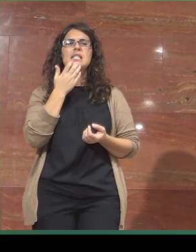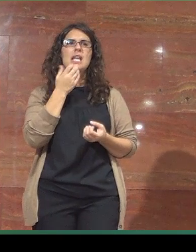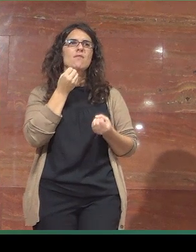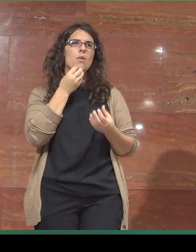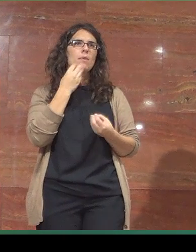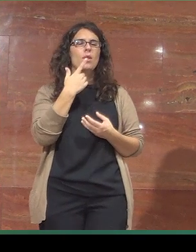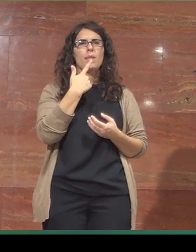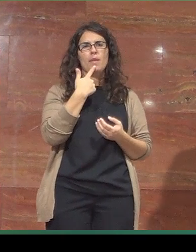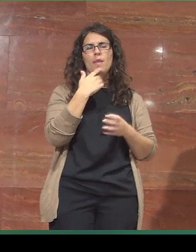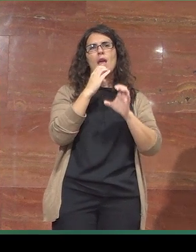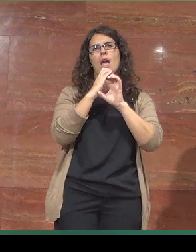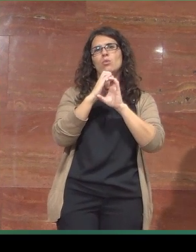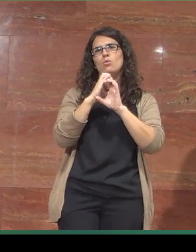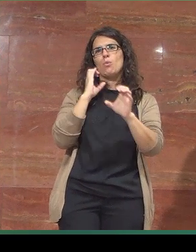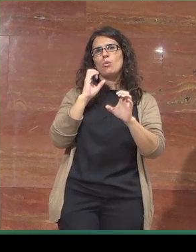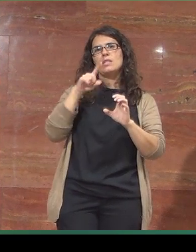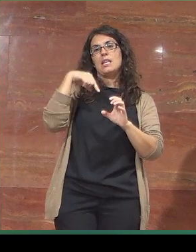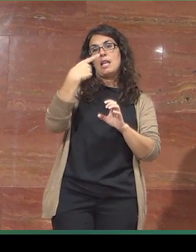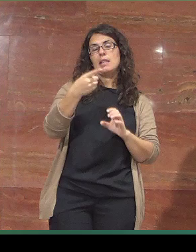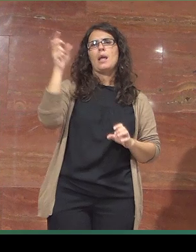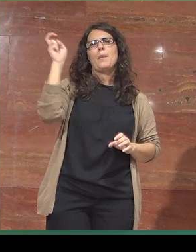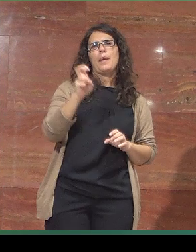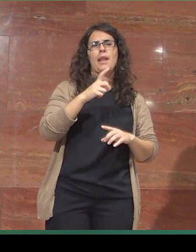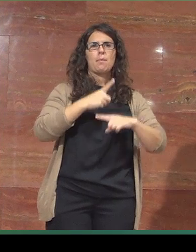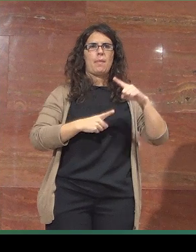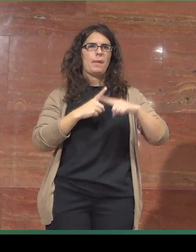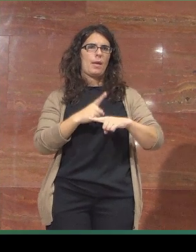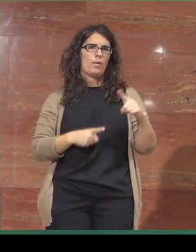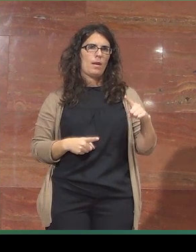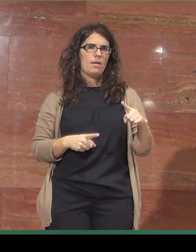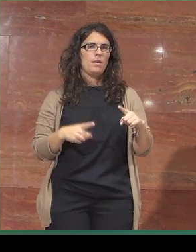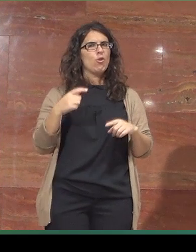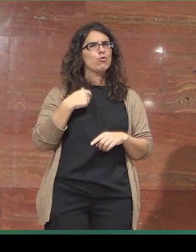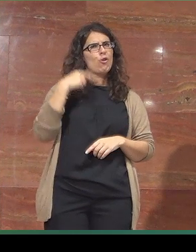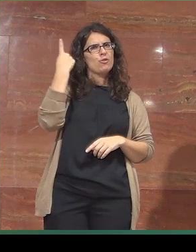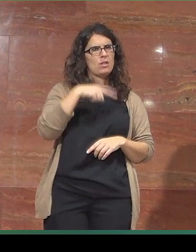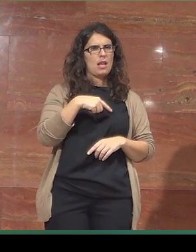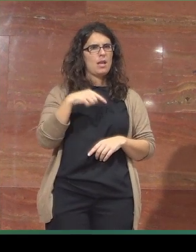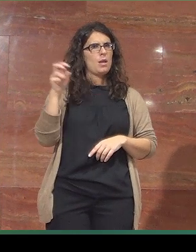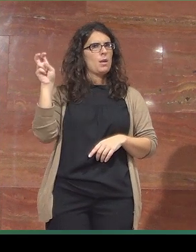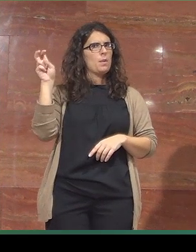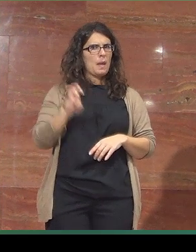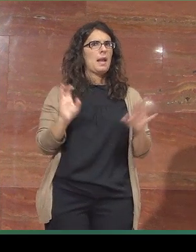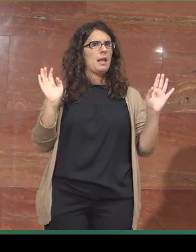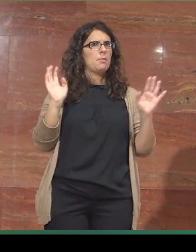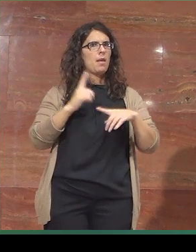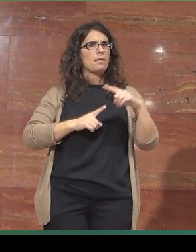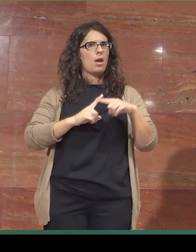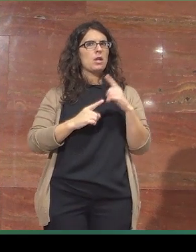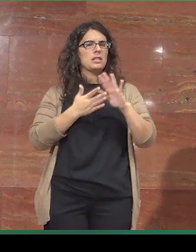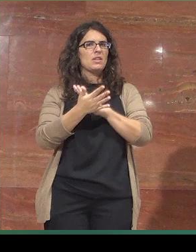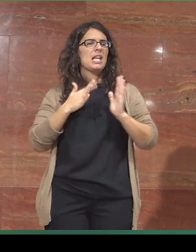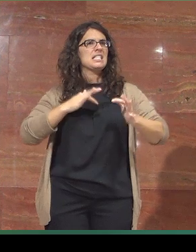take a taxi if you can't wait that long, but you are confident that you're not going to miss the bus. Two examples here. The one at the